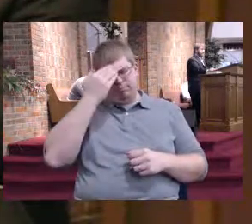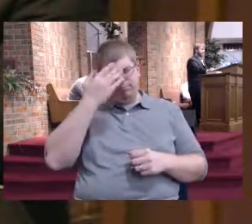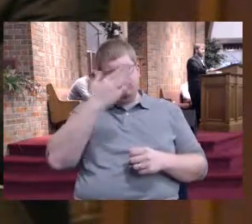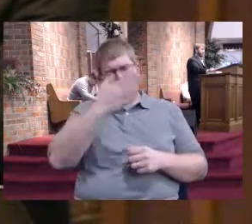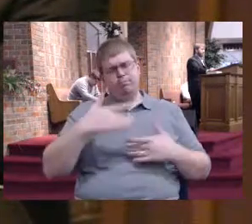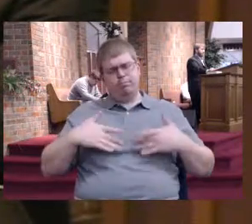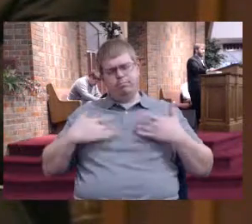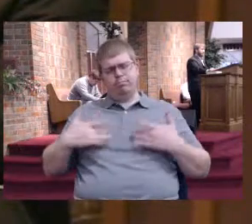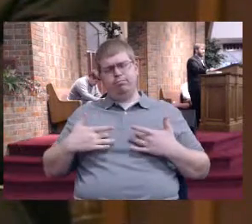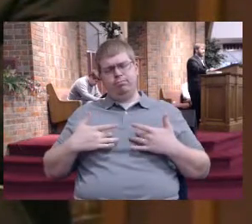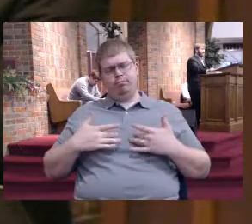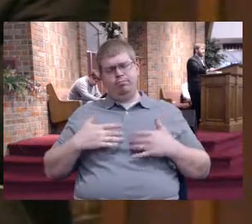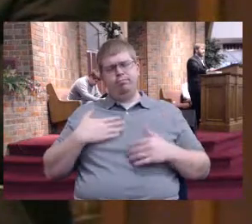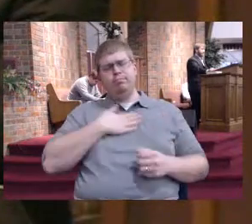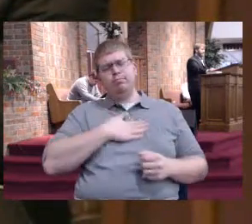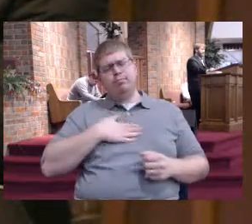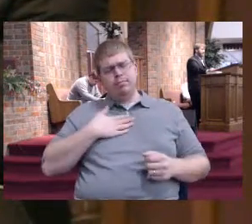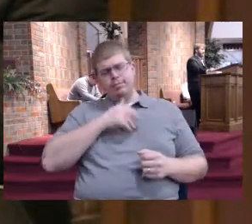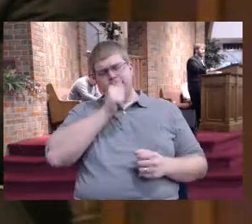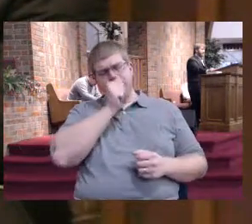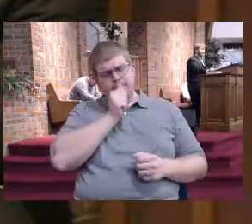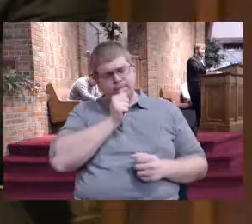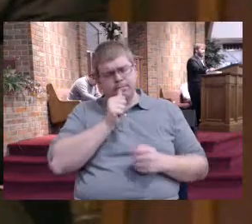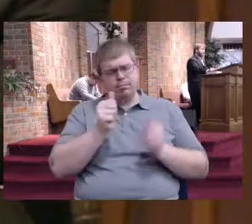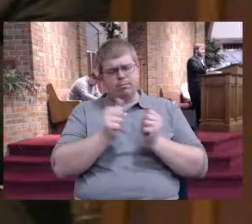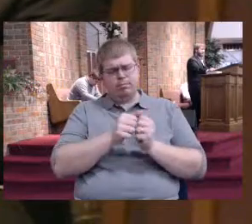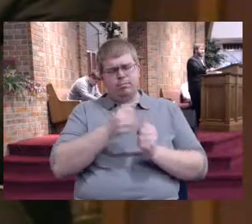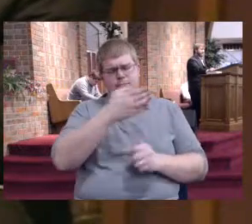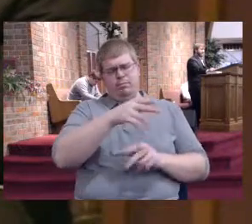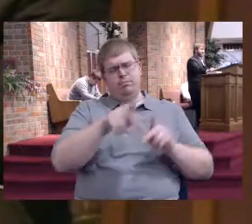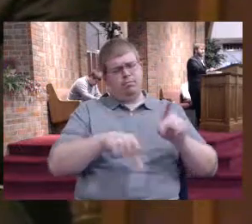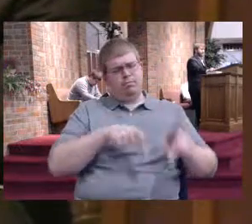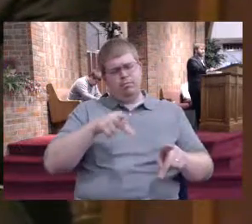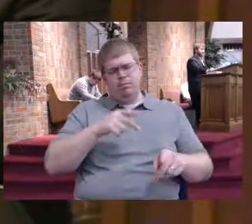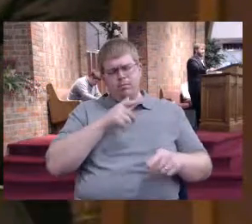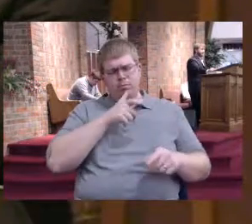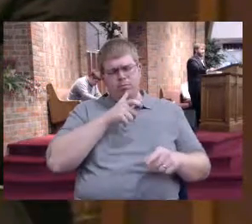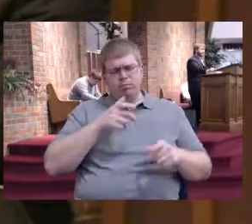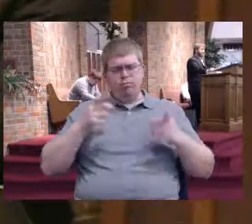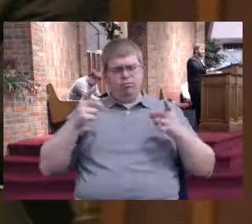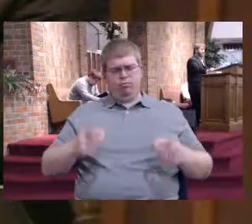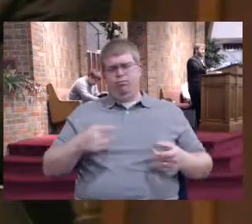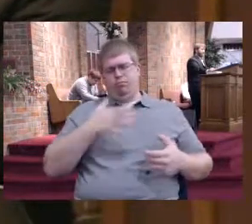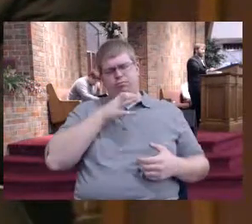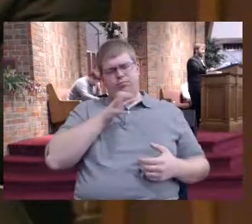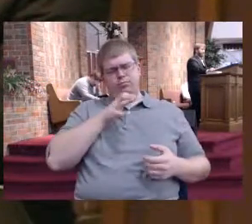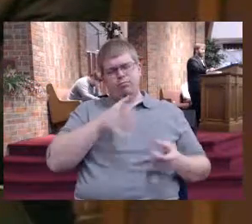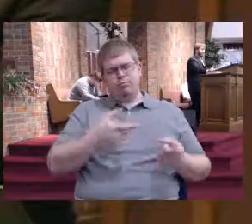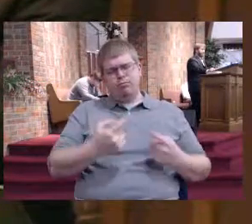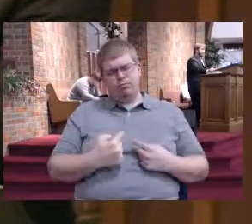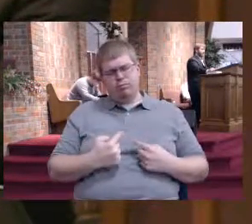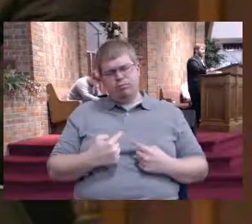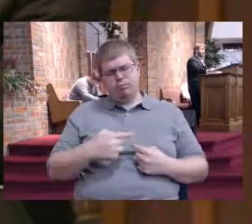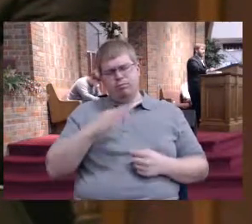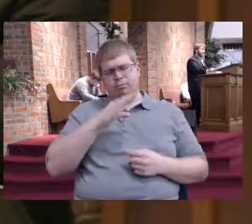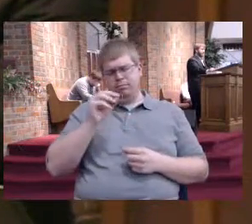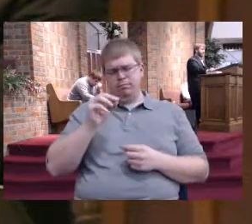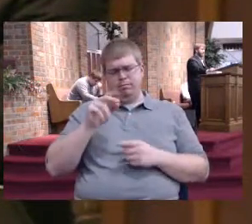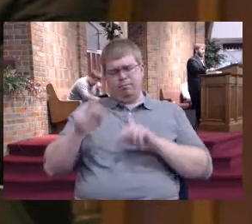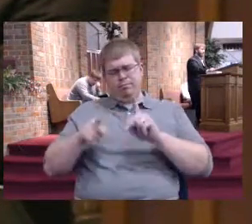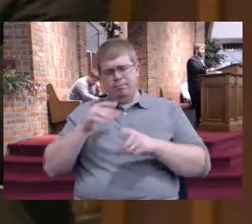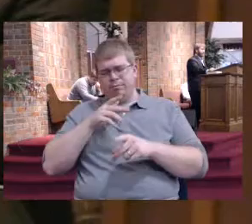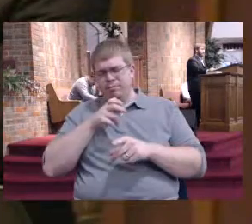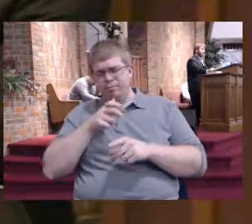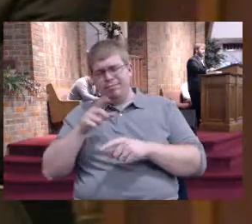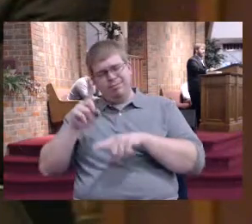those who may have chose not to, and for those who can't, to hopefully let them come back with us if